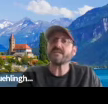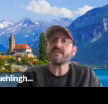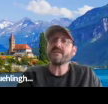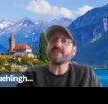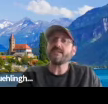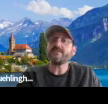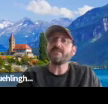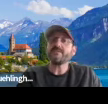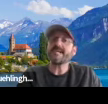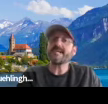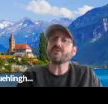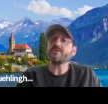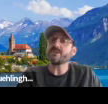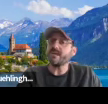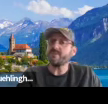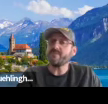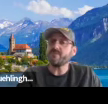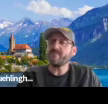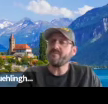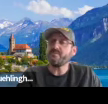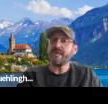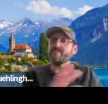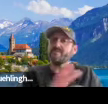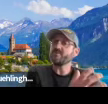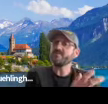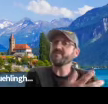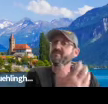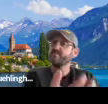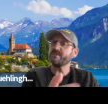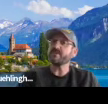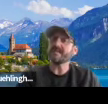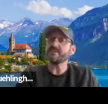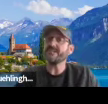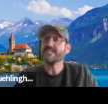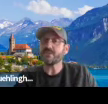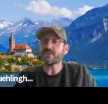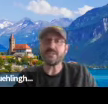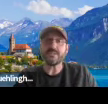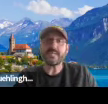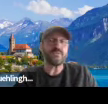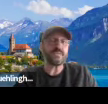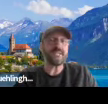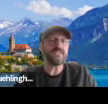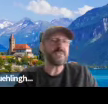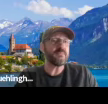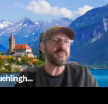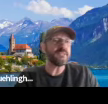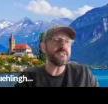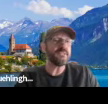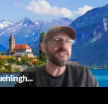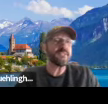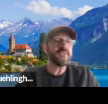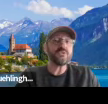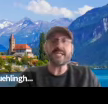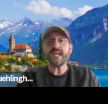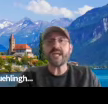is actually a danger receptor. So when we feel pain, we retrieve. It's like there's danger there. So that's what that is really about